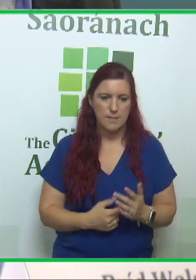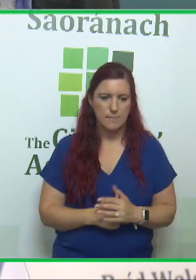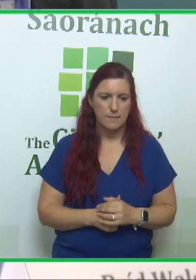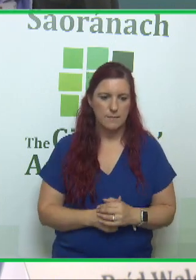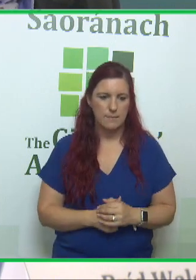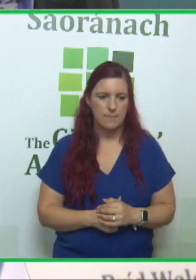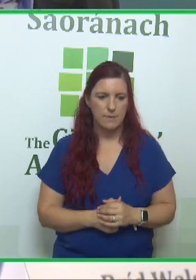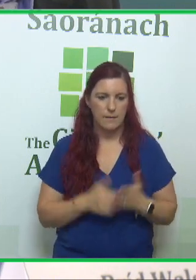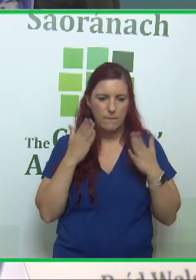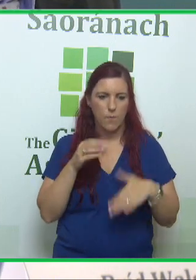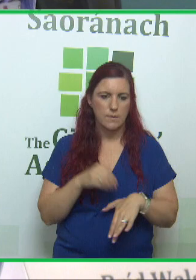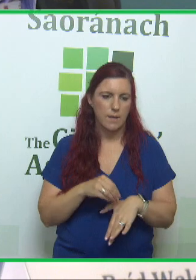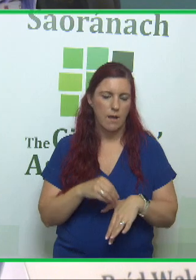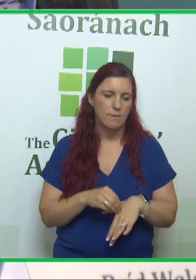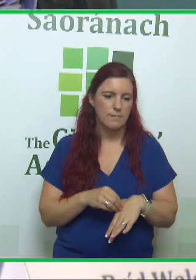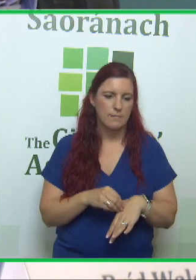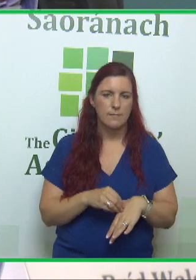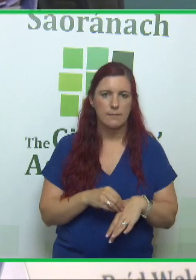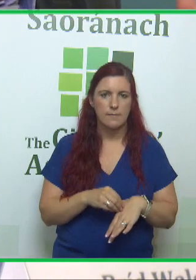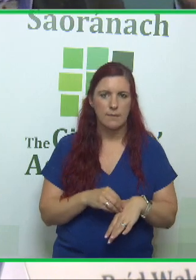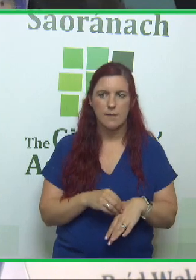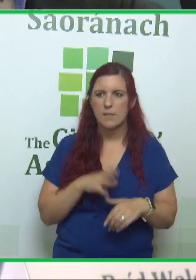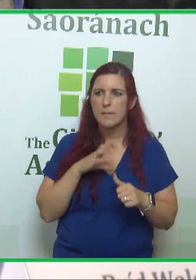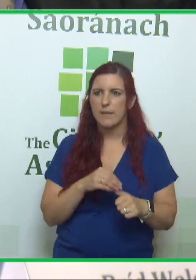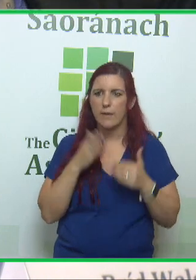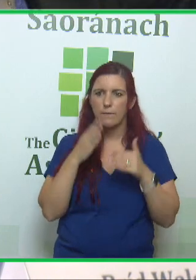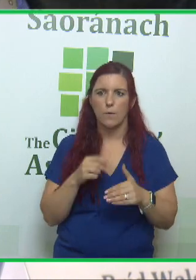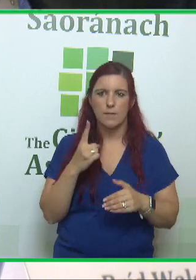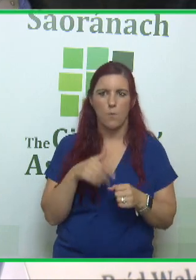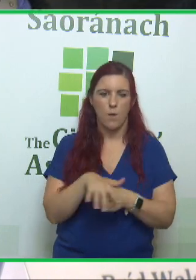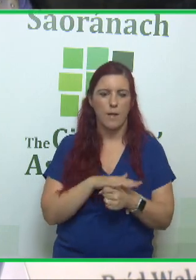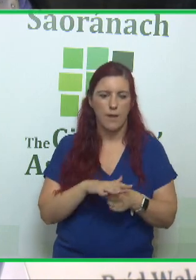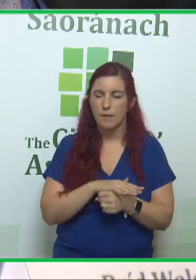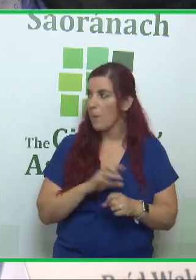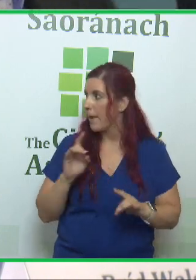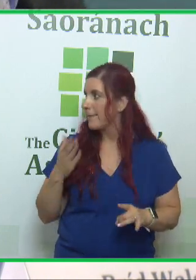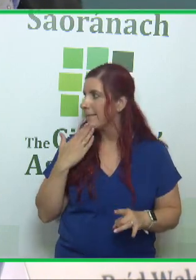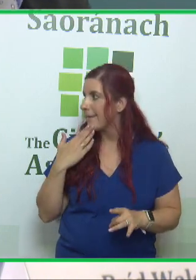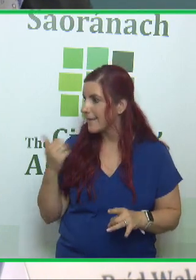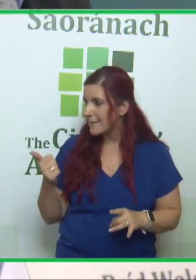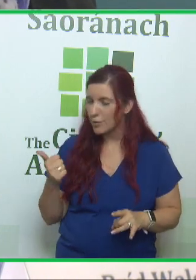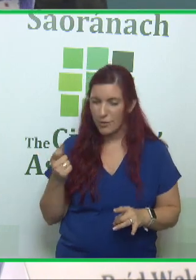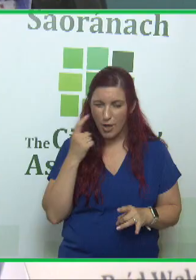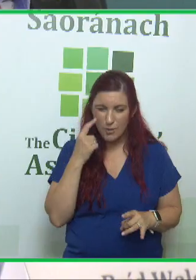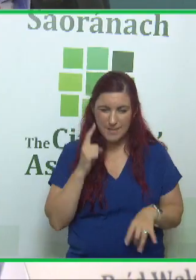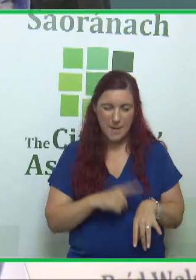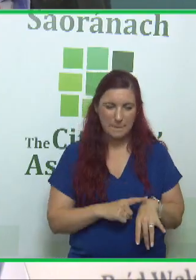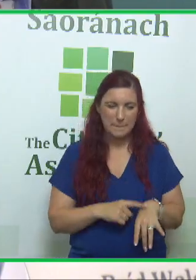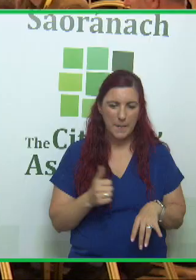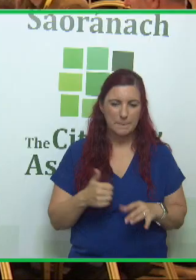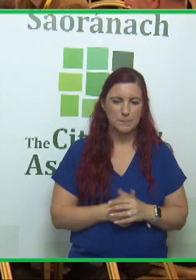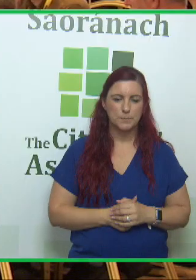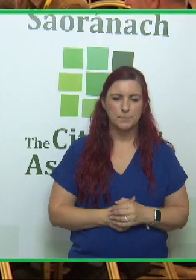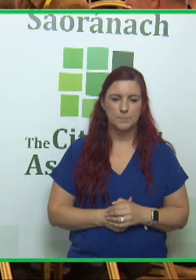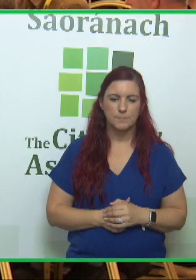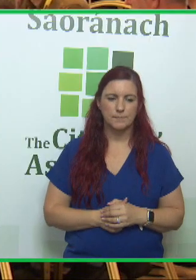maybe focusing on a youth focusing on one particular area because that's what's indicated. Thanks, Breed. Just conscious we can have discussions outside as